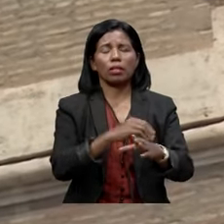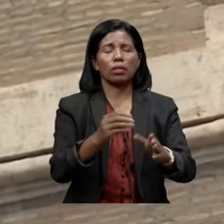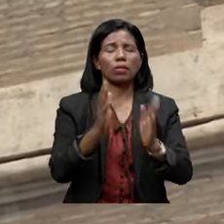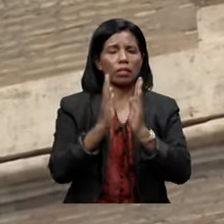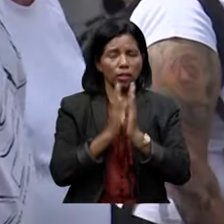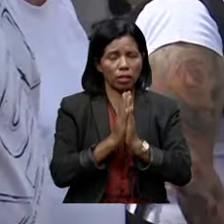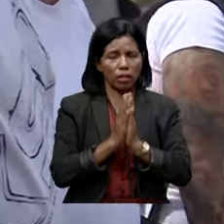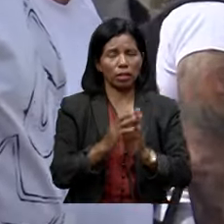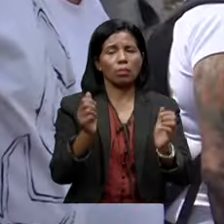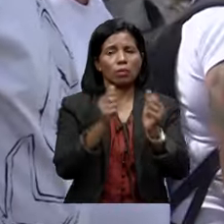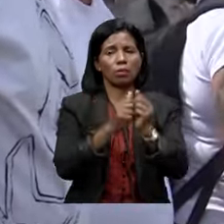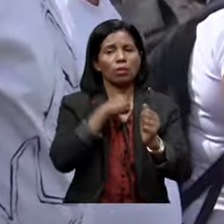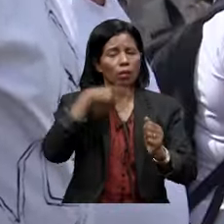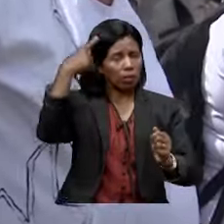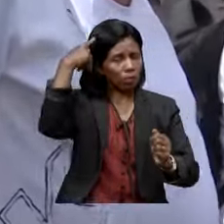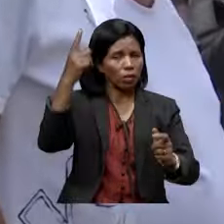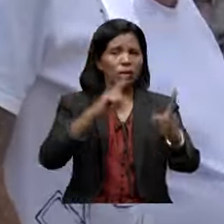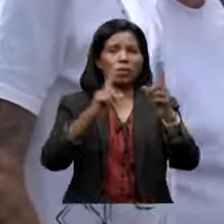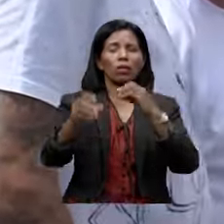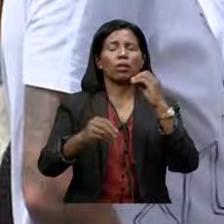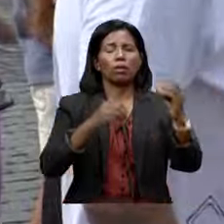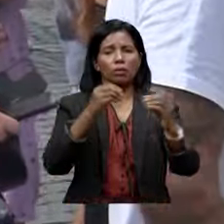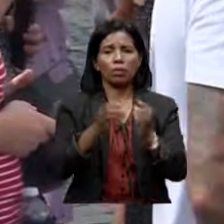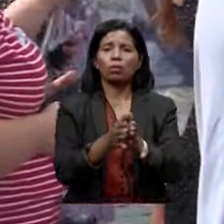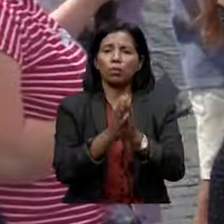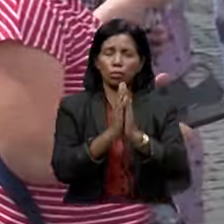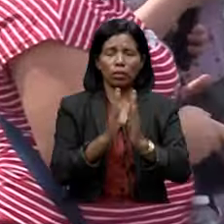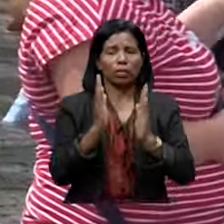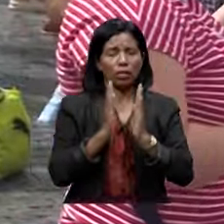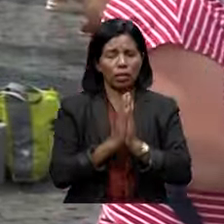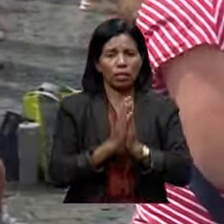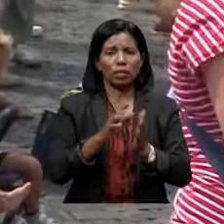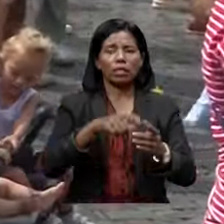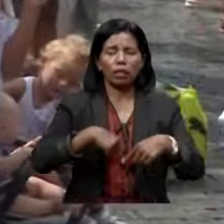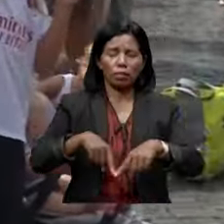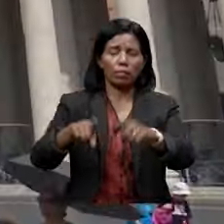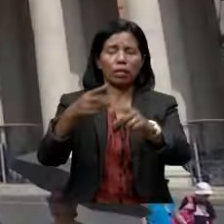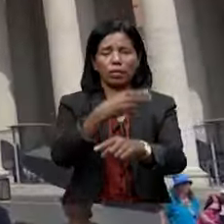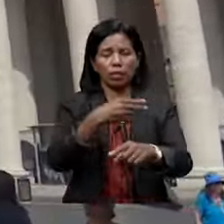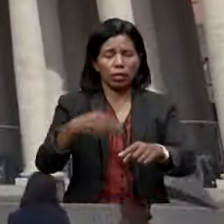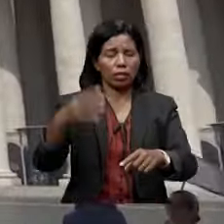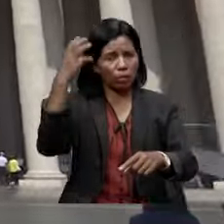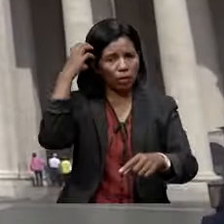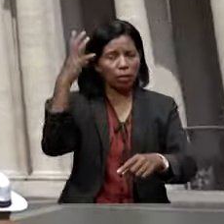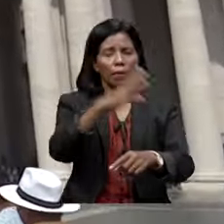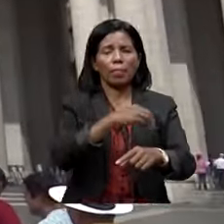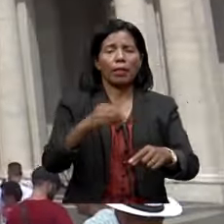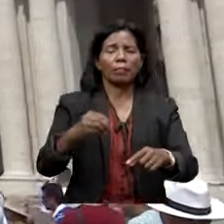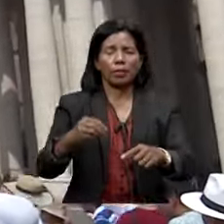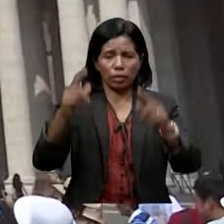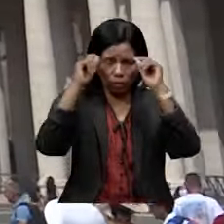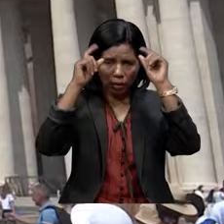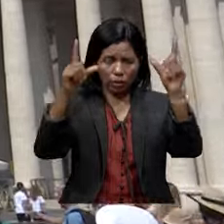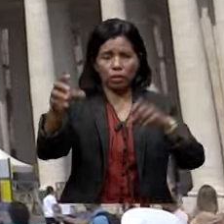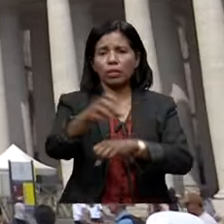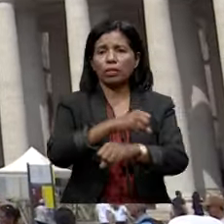reza angelo so Papa. Olia italiano, Papa Husu ora samba ne peregrina samba Indonesia, Papua Nova Guiné, Timor-Leste no